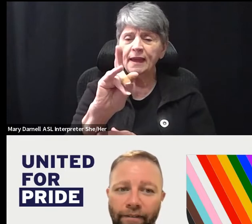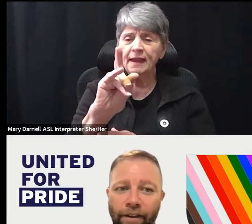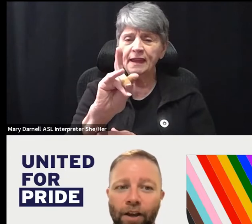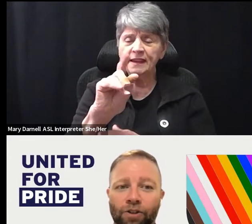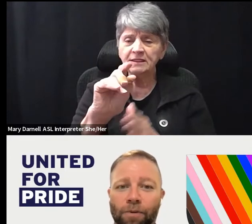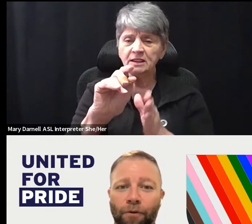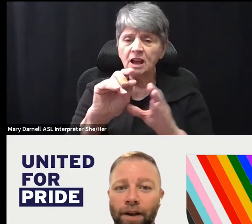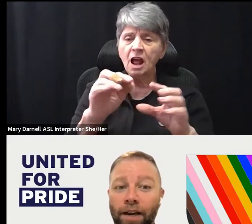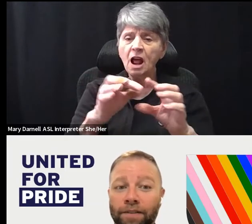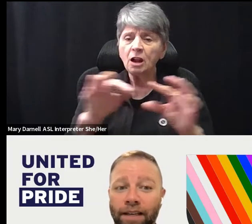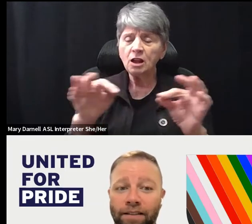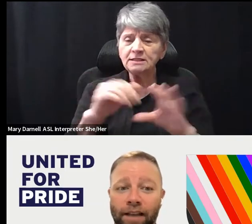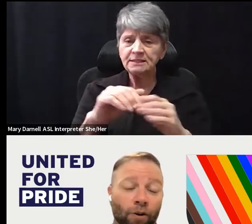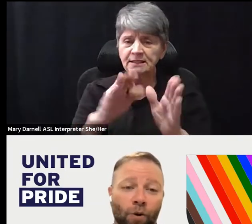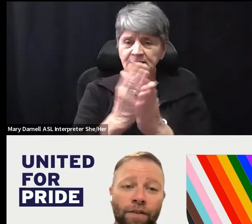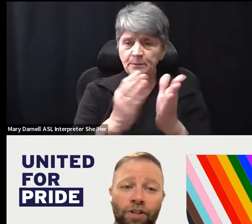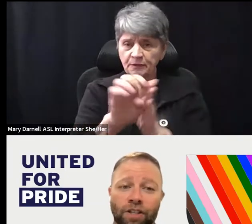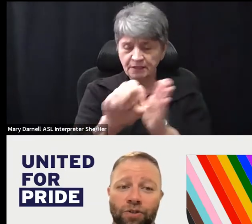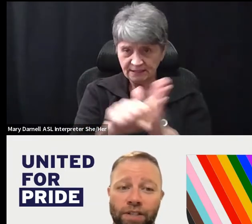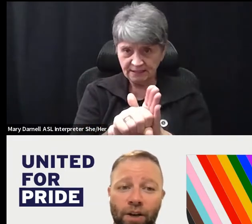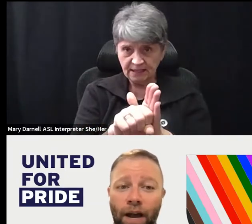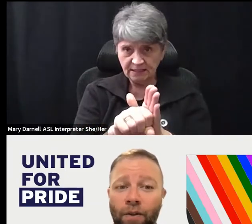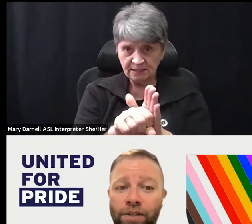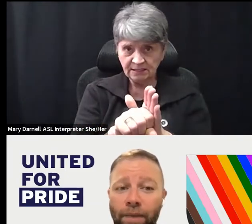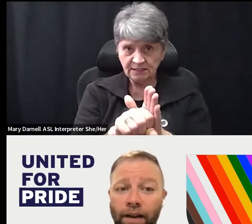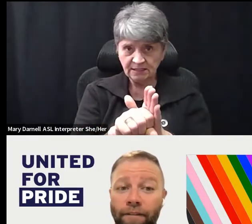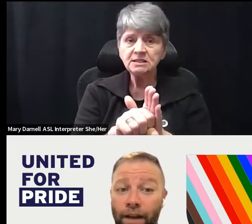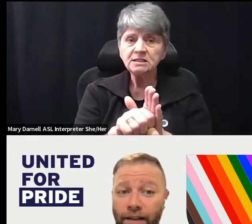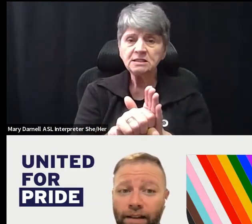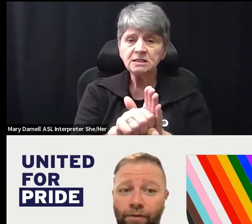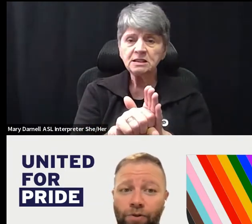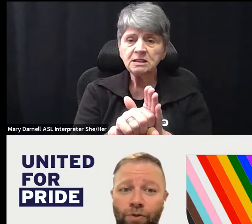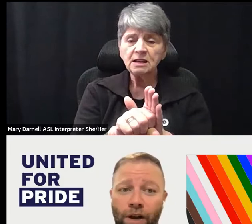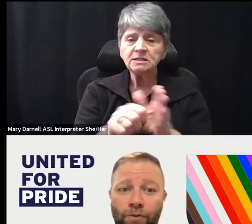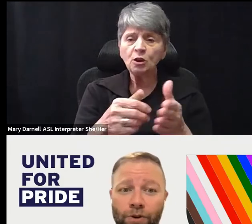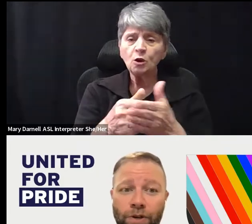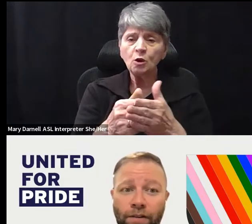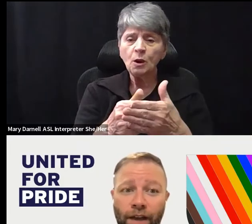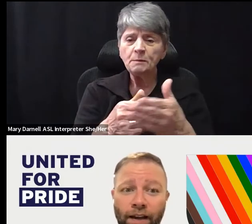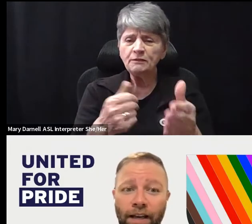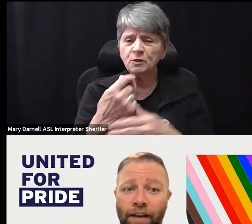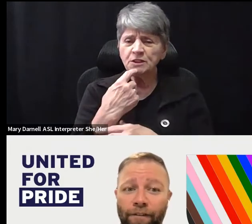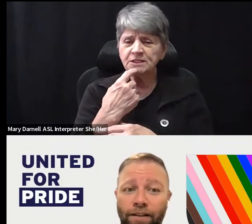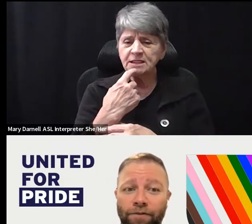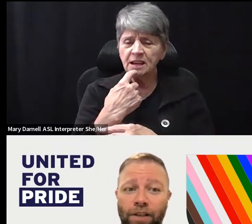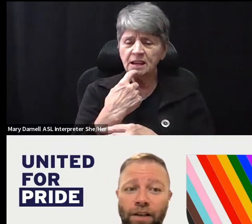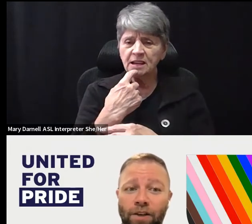states have. So before I kind of dig into that, or even just let you say, you know, how this might affect that, folks are kind of wondering if that